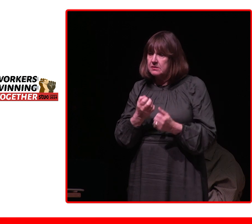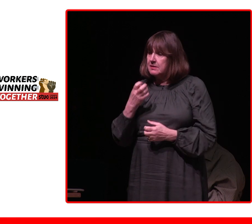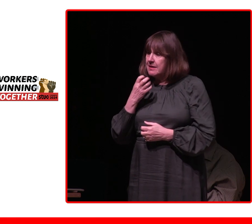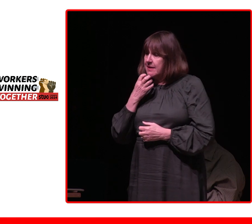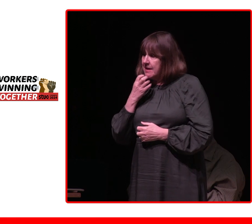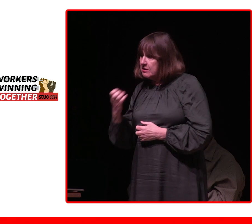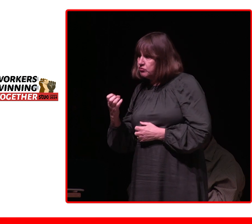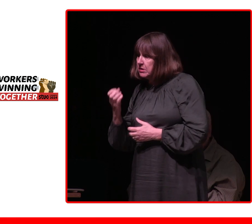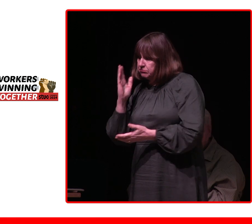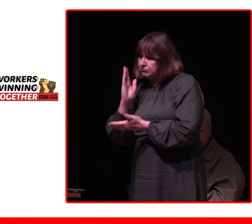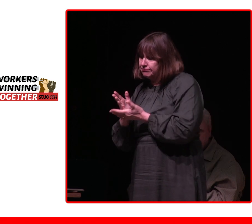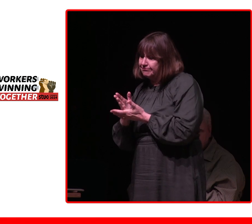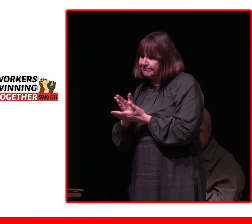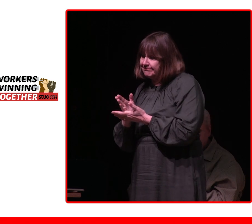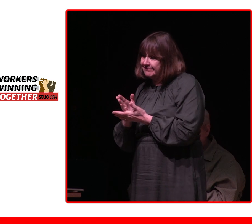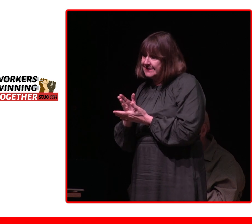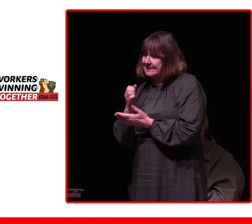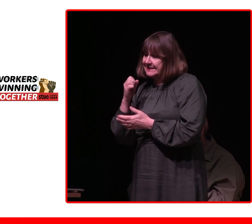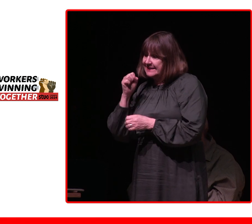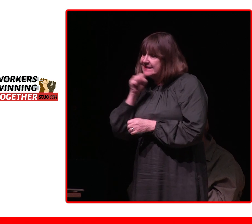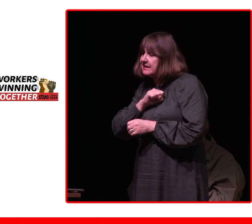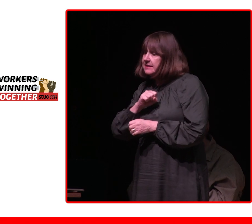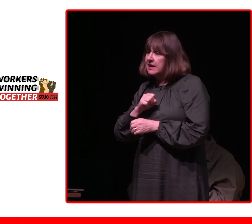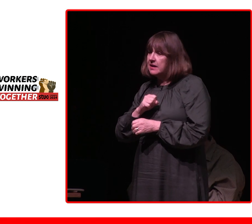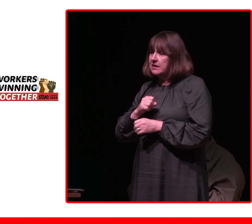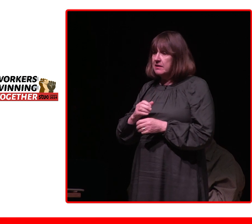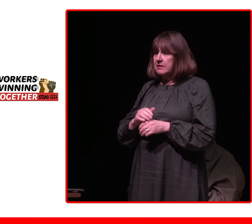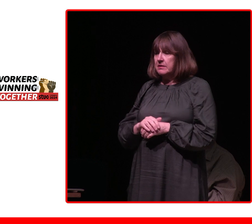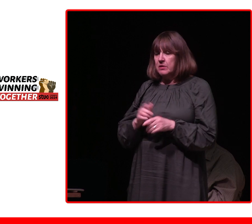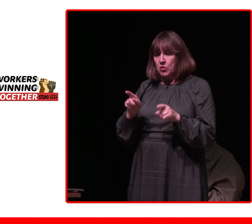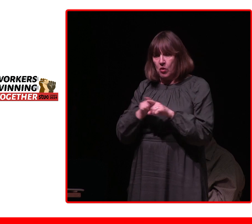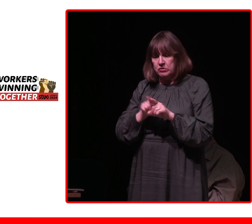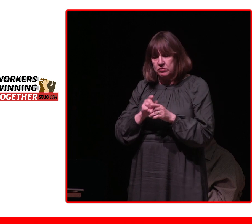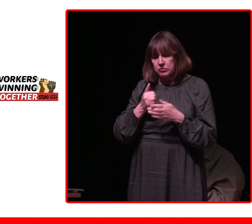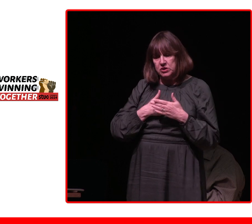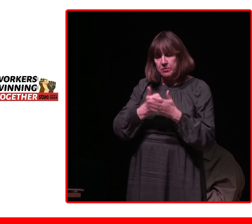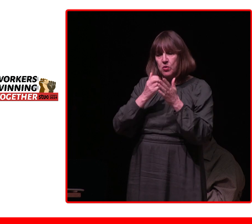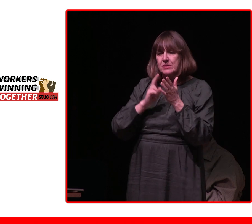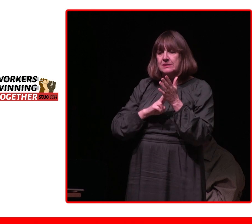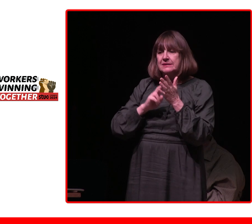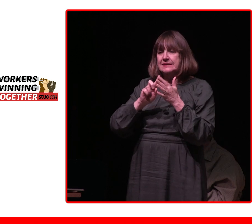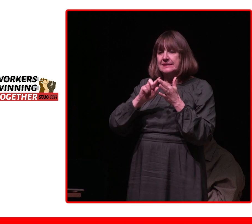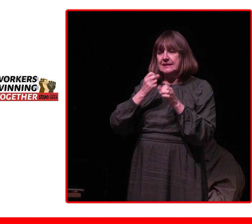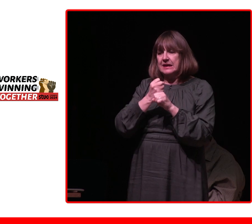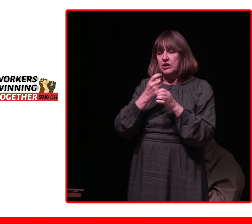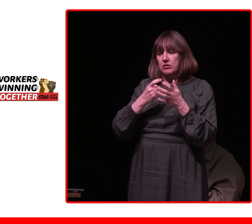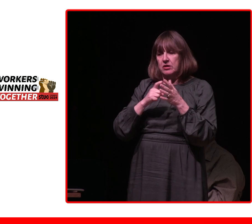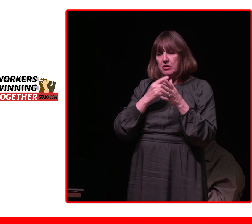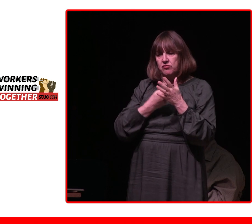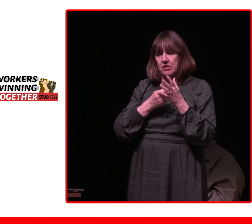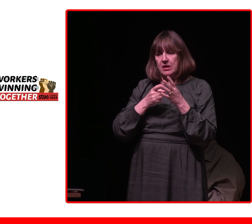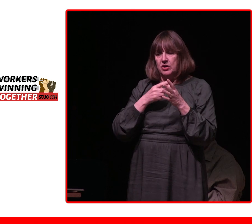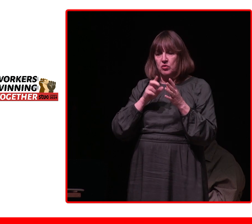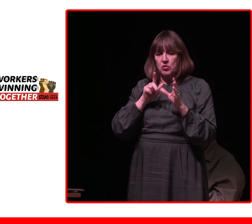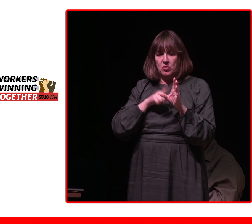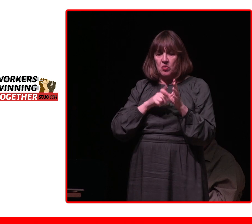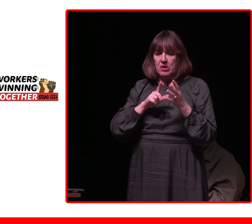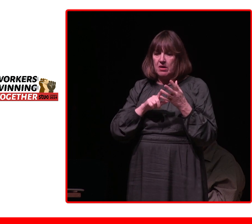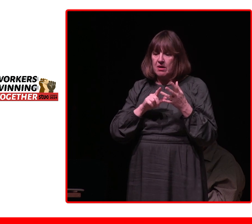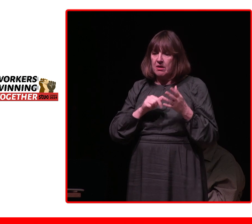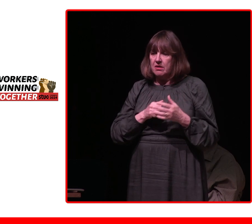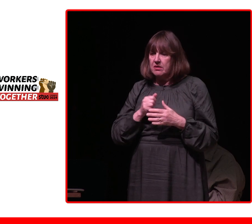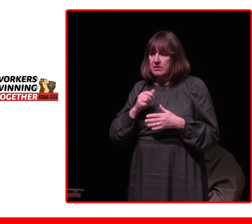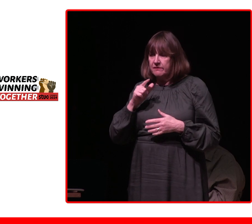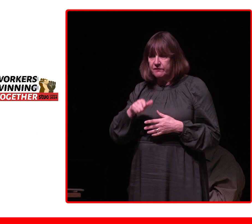guilty of genocide. We also support the Nicaraguan government for referring Germany to the ICJ for its arming of